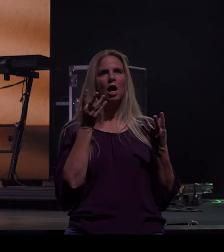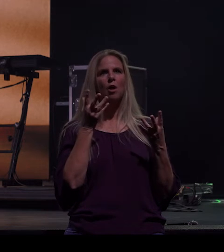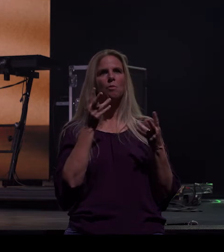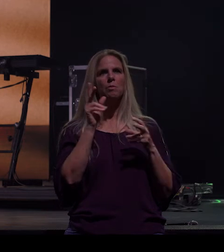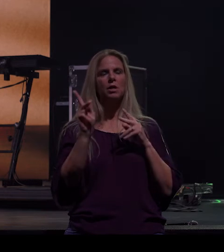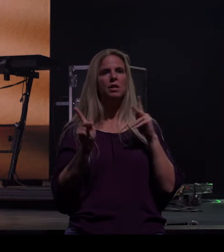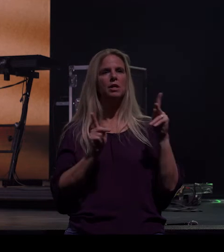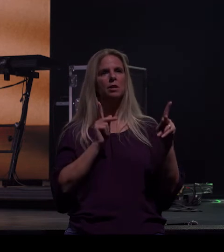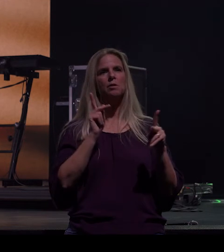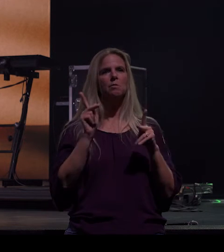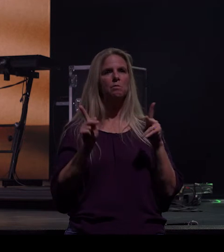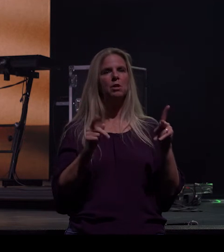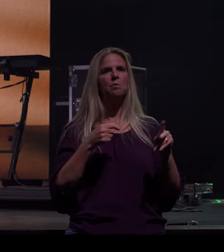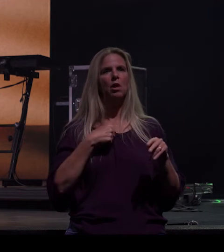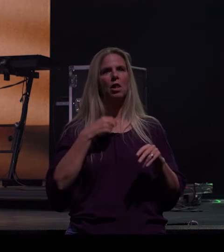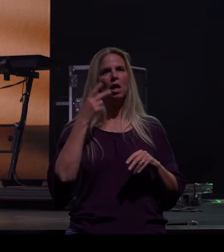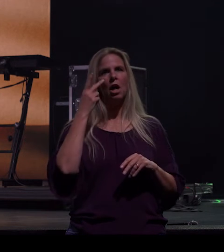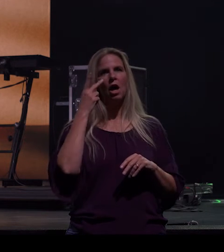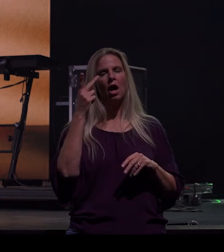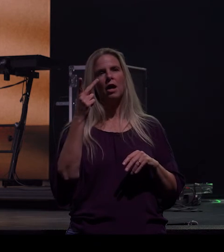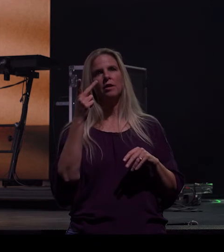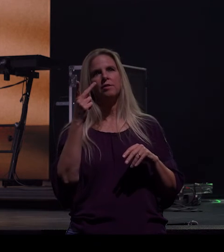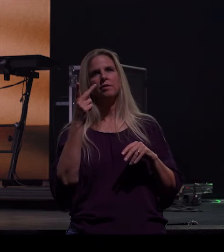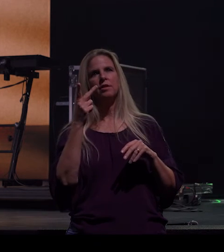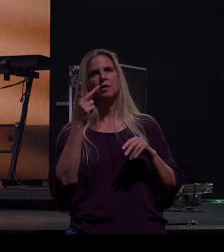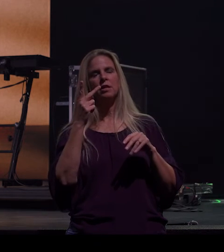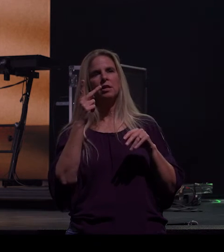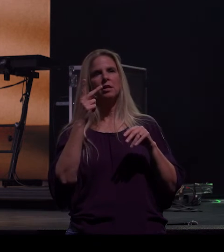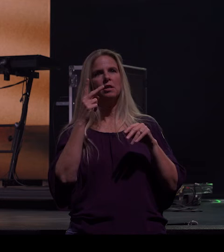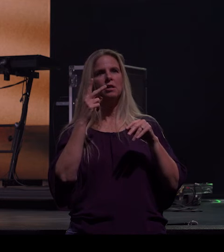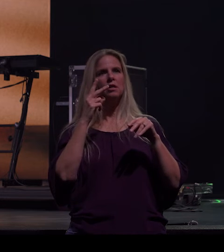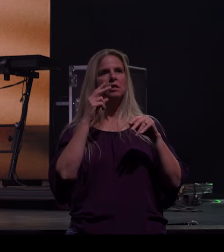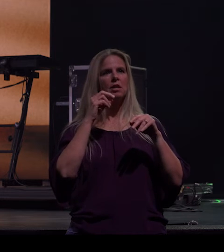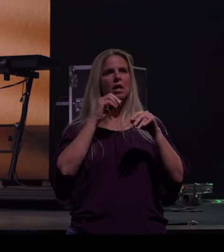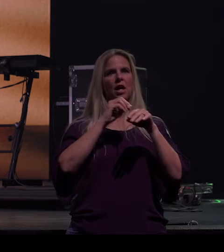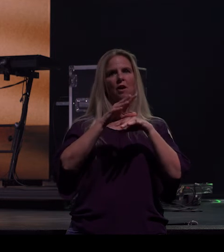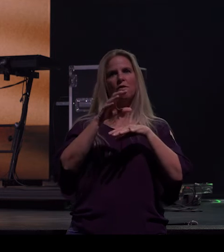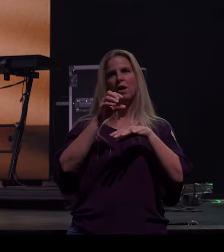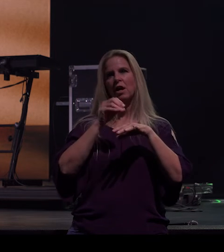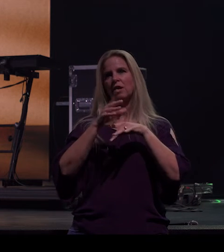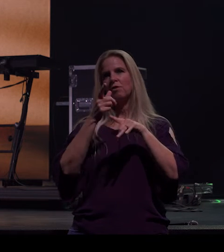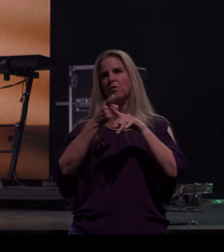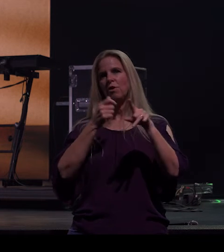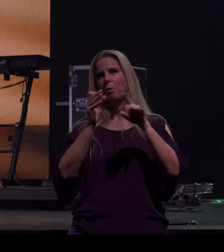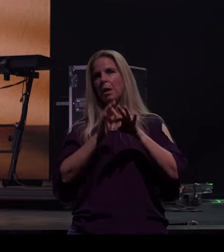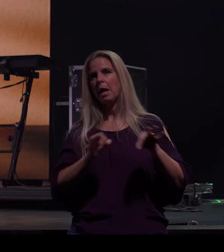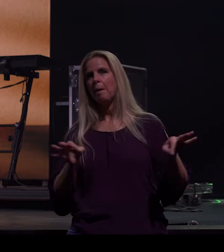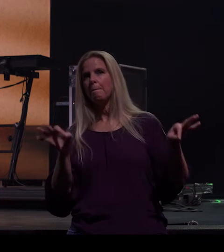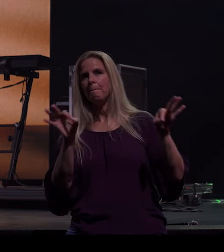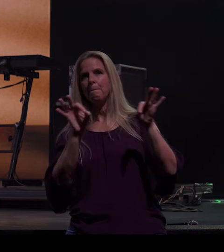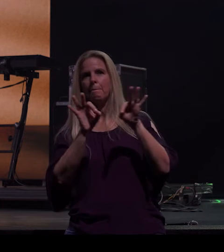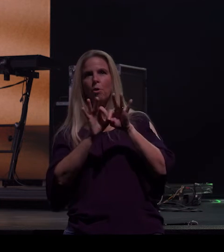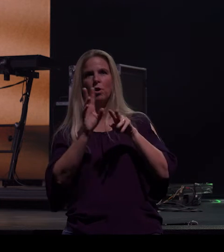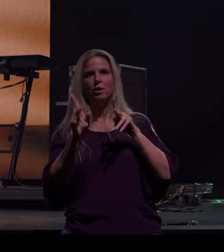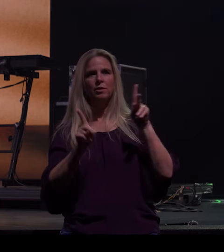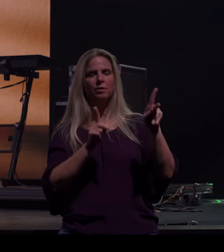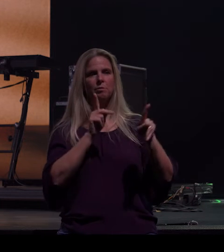get advice from influencers in our society that have little experience.